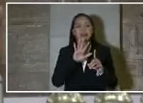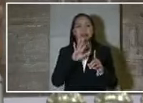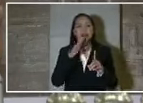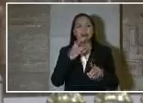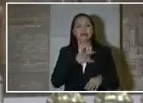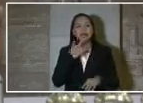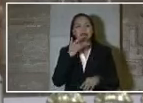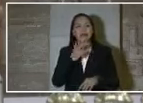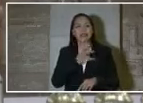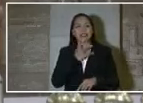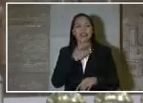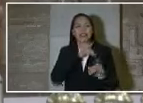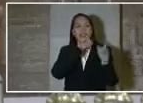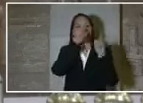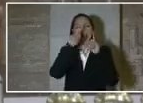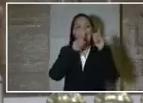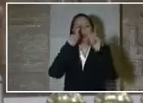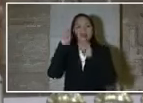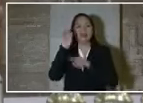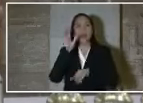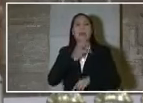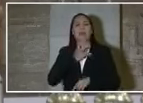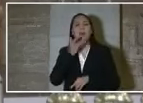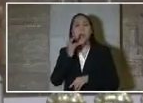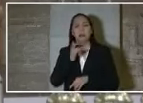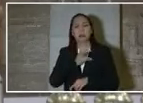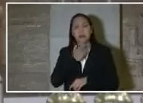Star complex.